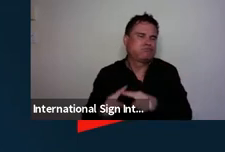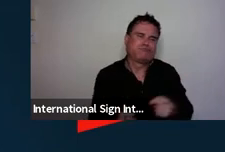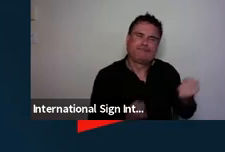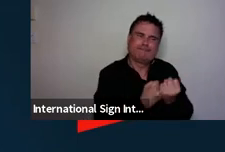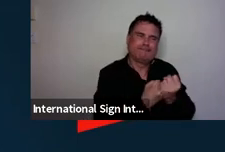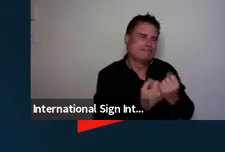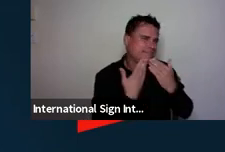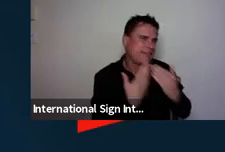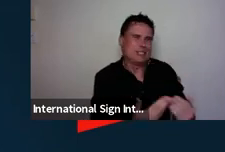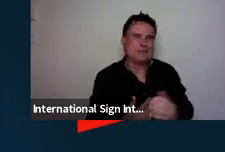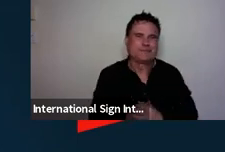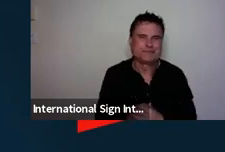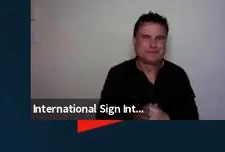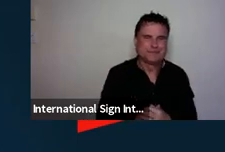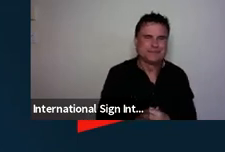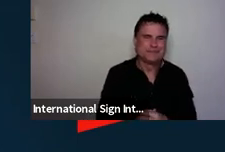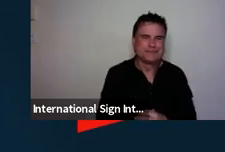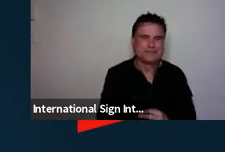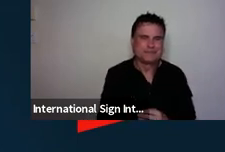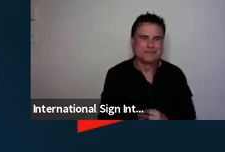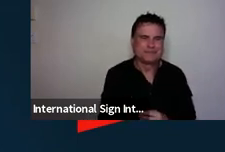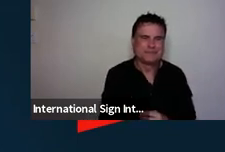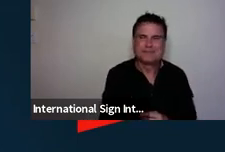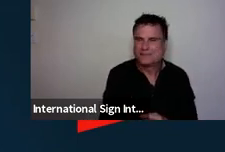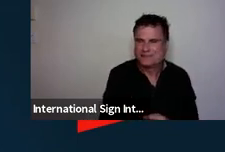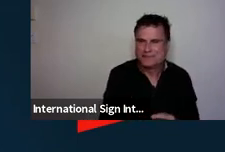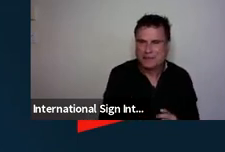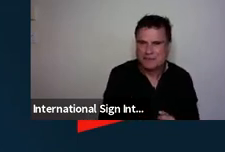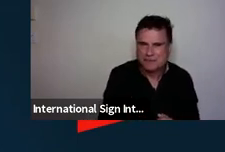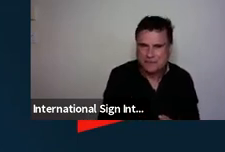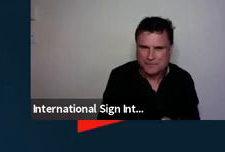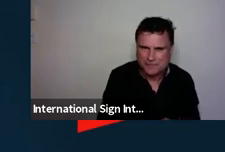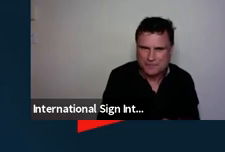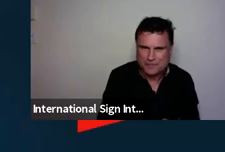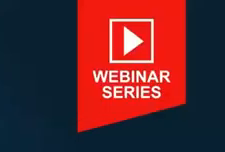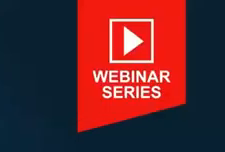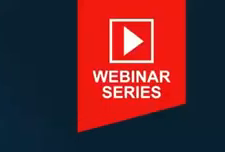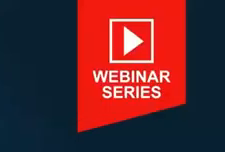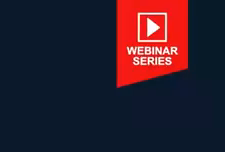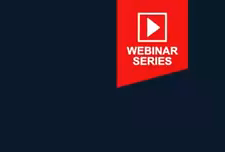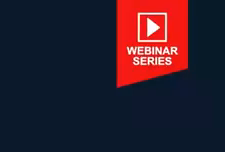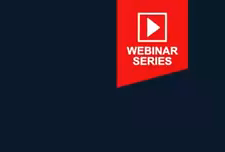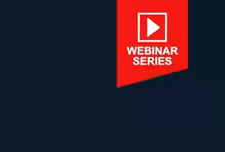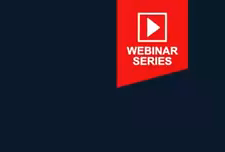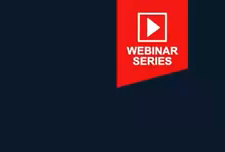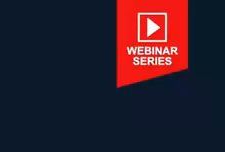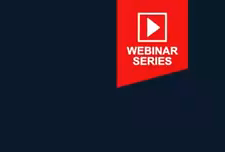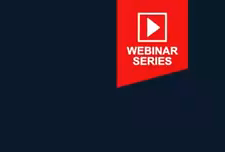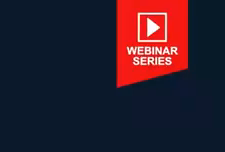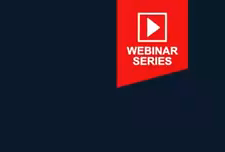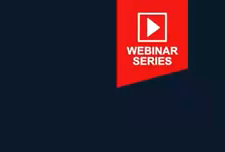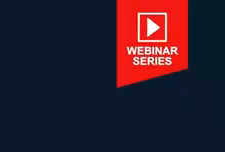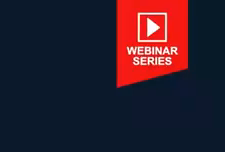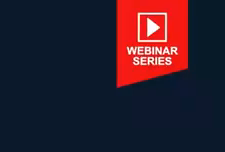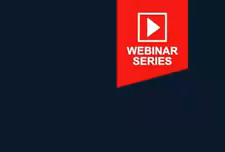Thank you, Ms. Sharafi. Beautiful presentation indeed. And thank you for several reminders, but one of them of the importance of